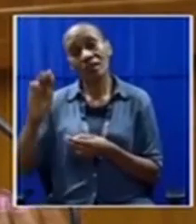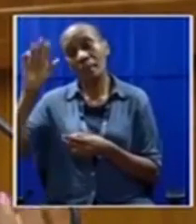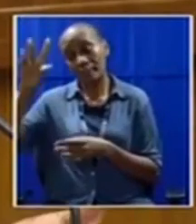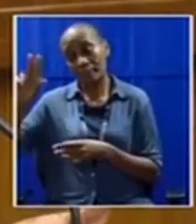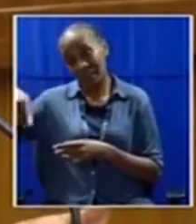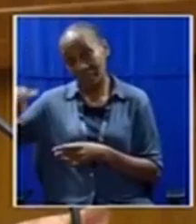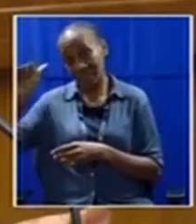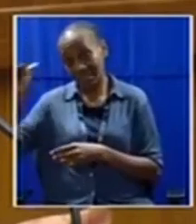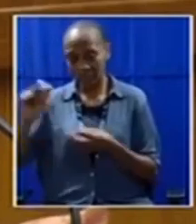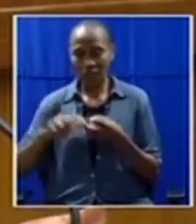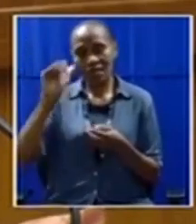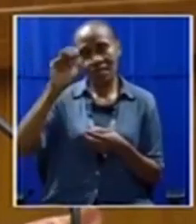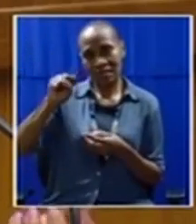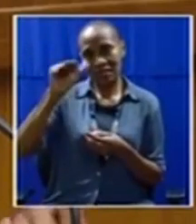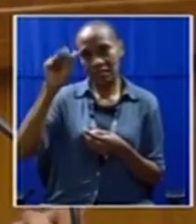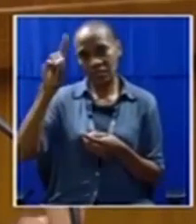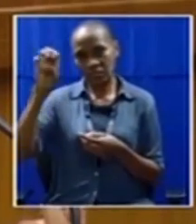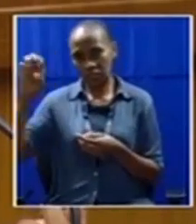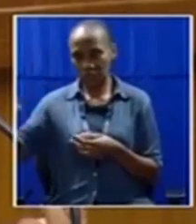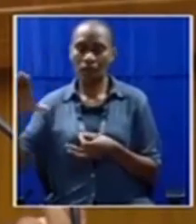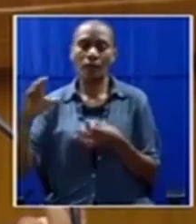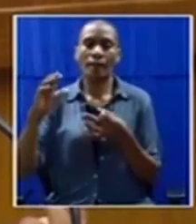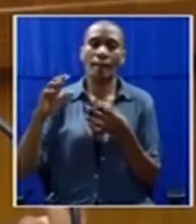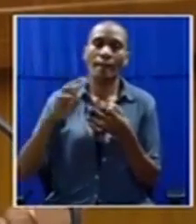Association, the SADC Parliamentary Forum,